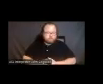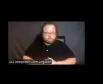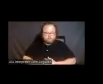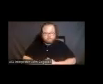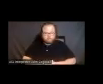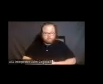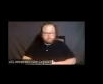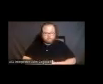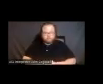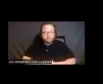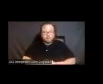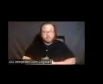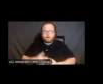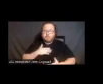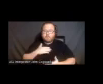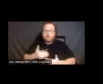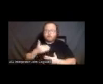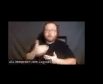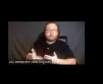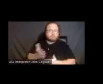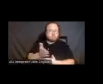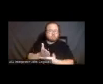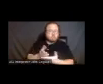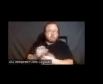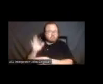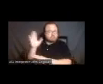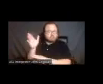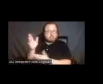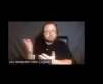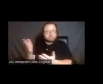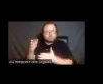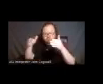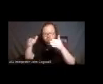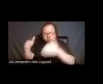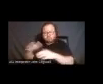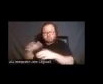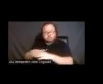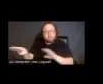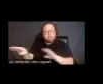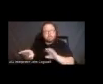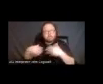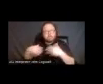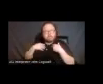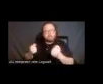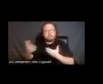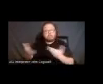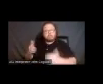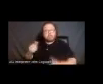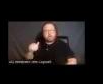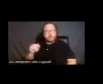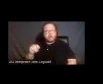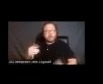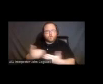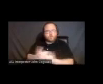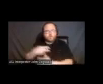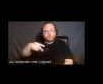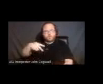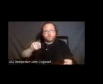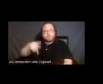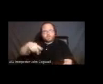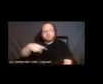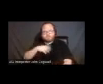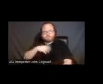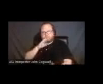So my next part of my presentation is geared towards the Behavioral Health Services Act, that new proposition I mentioned earlier on.